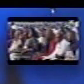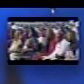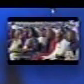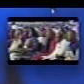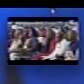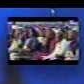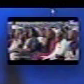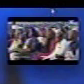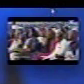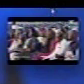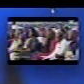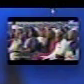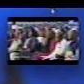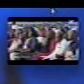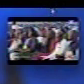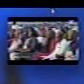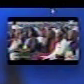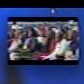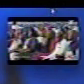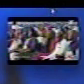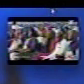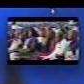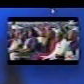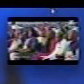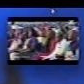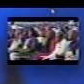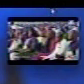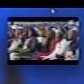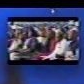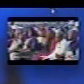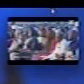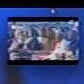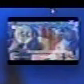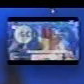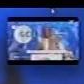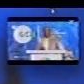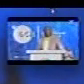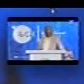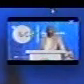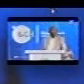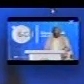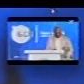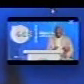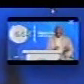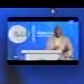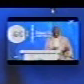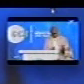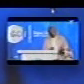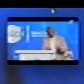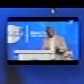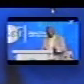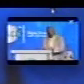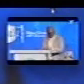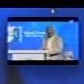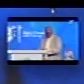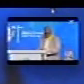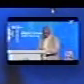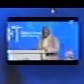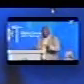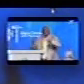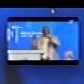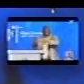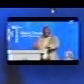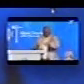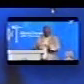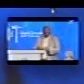the new God, they glorified him not as God, the new God, they glorified him not